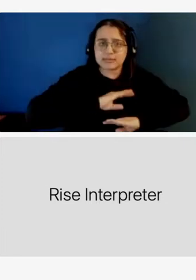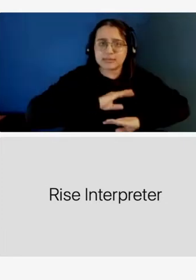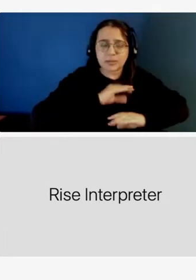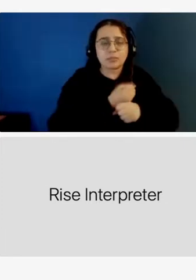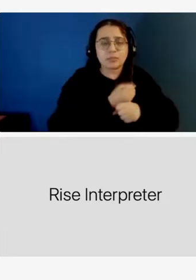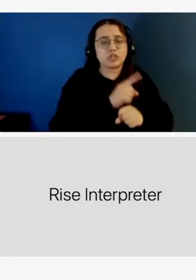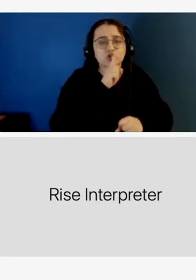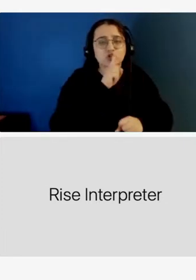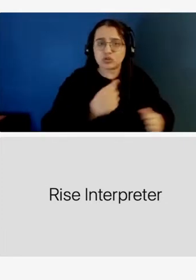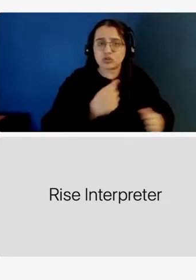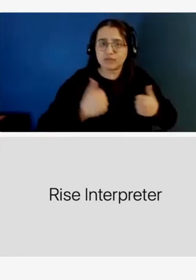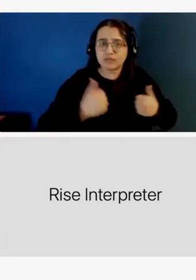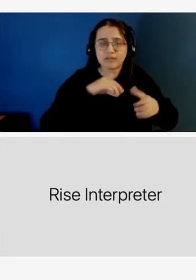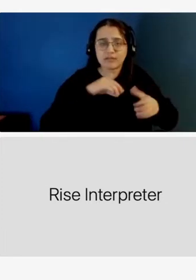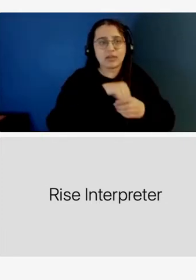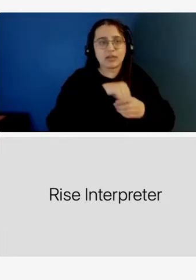environment.